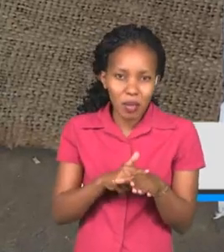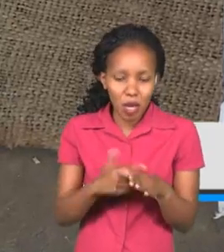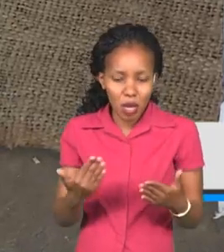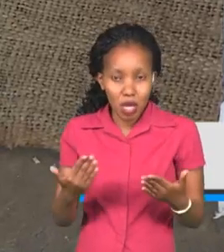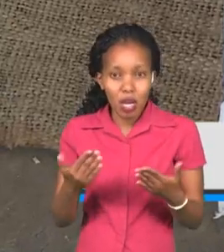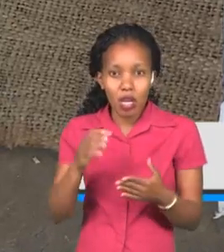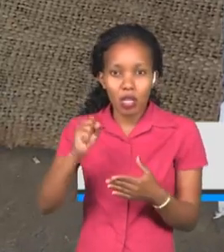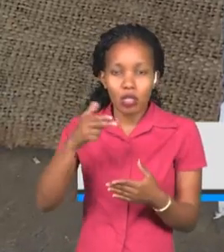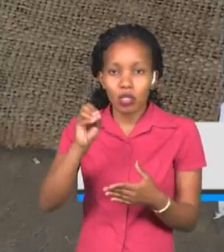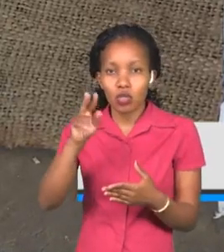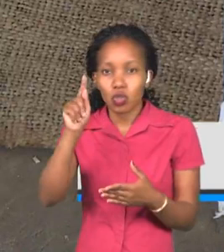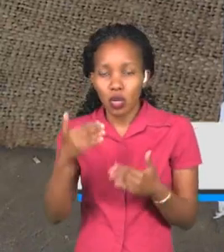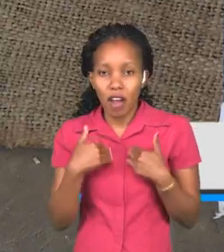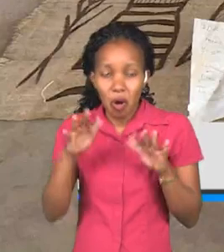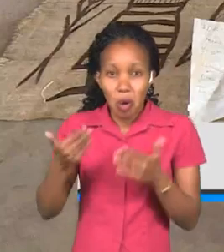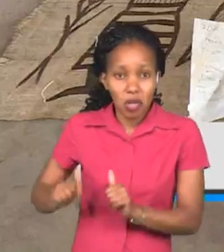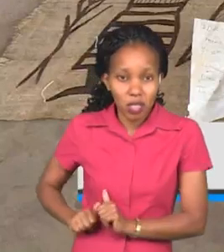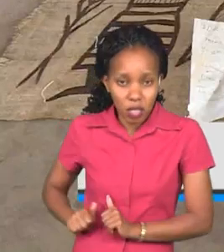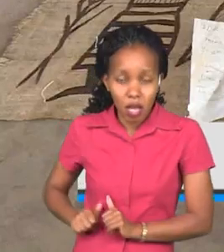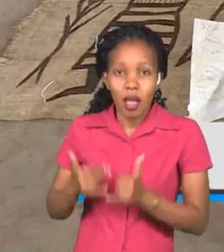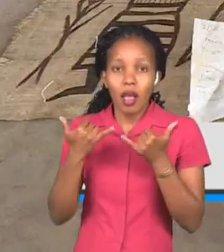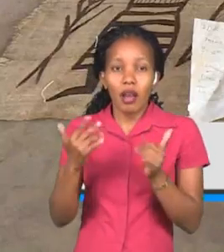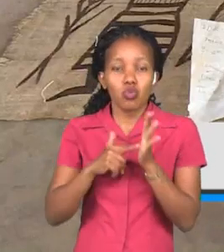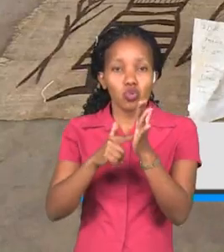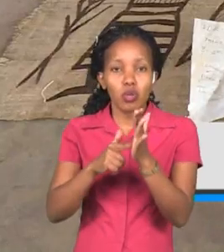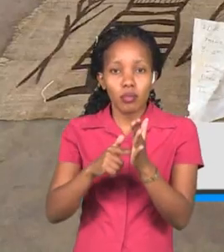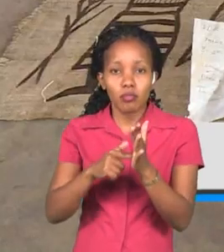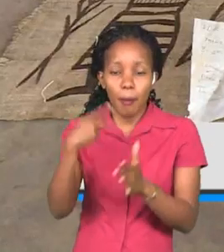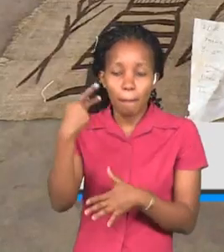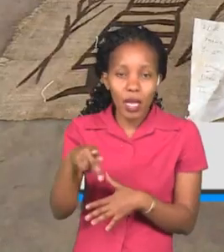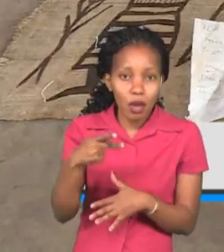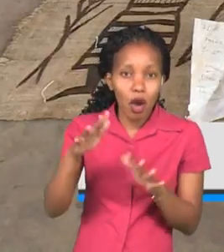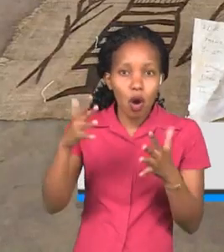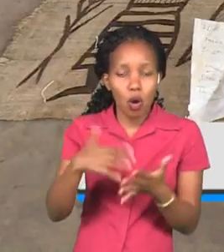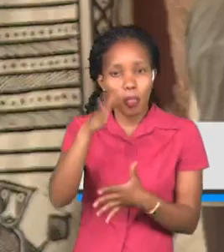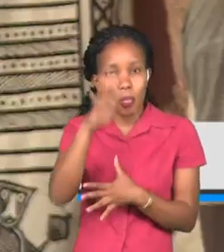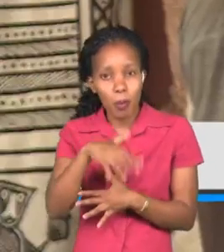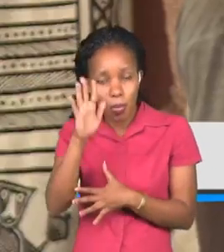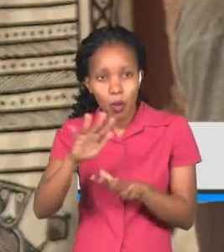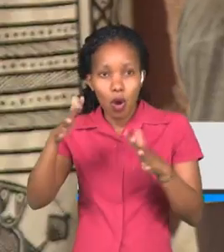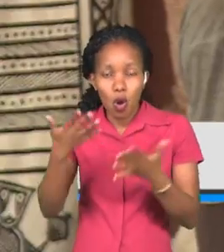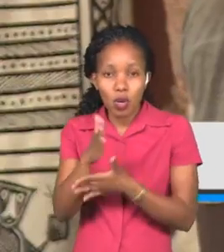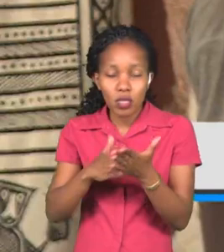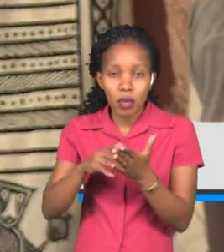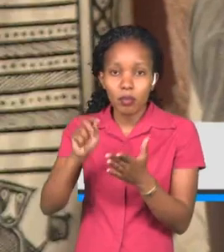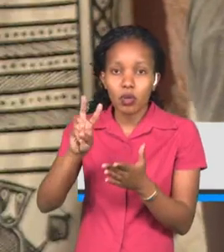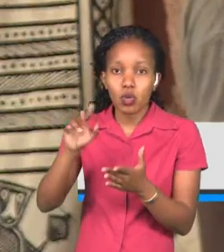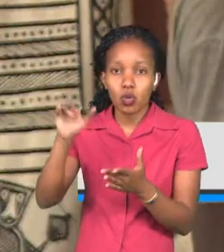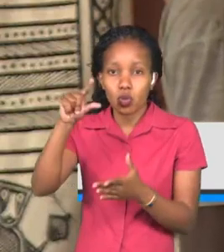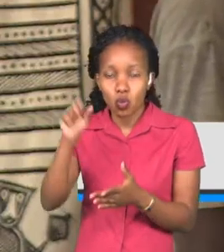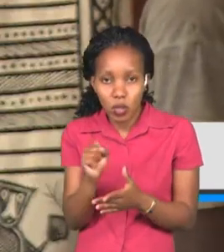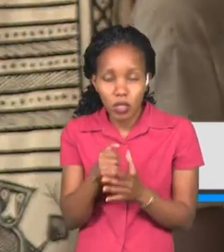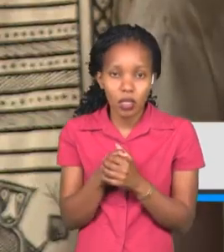in a grass skirt, who is furiously clutching a pencil or paintbrush or even some twigs. A self-portrait by the